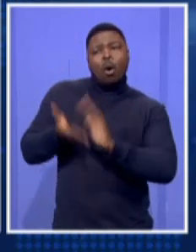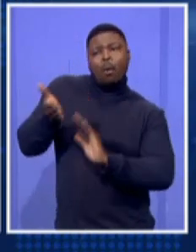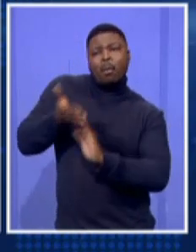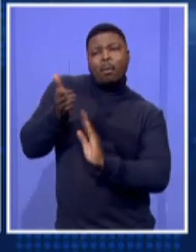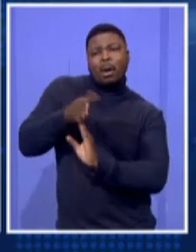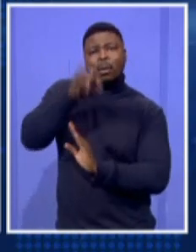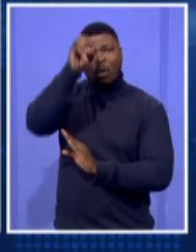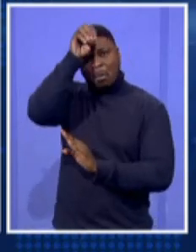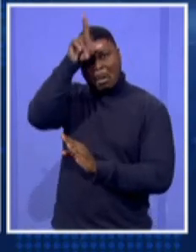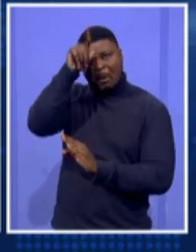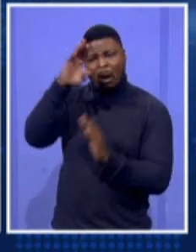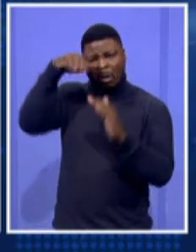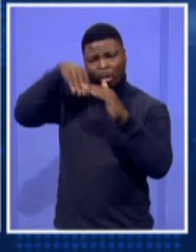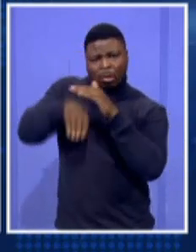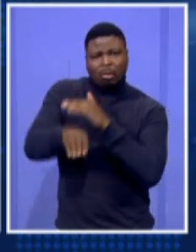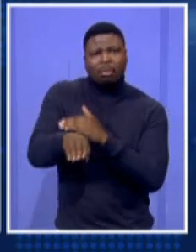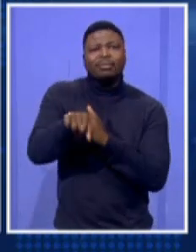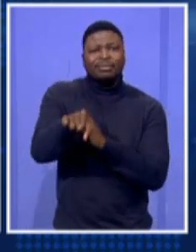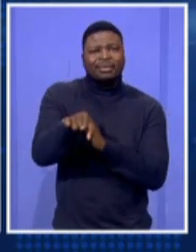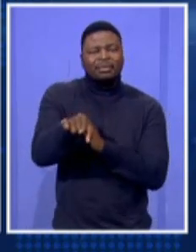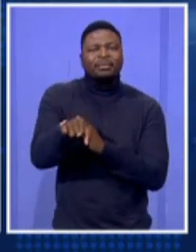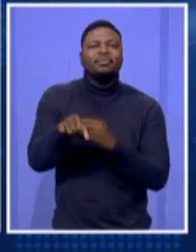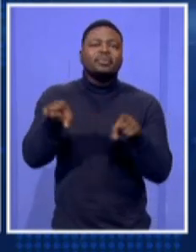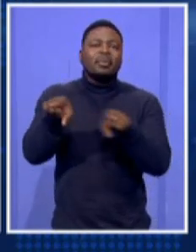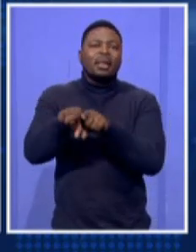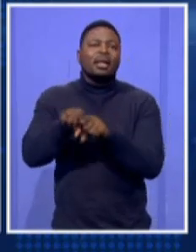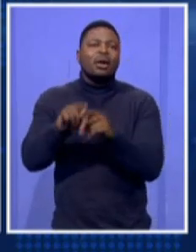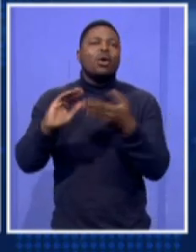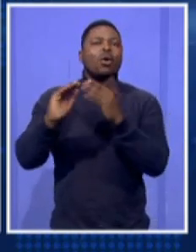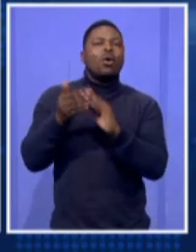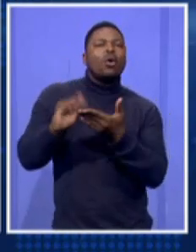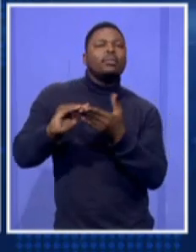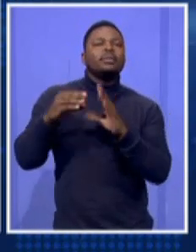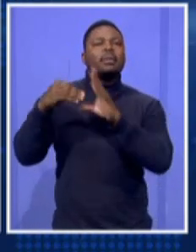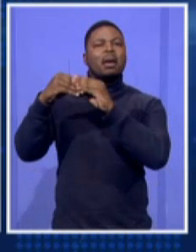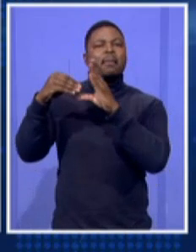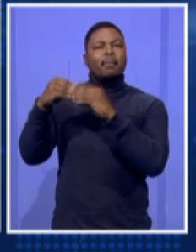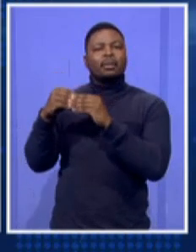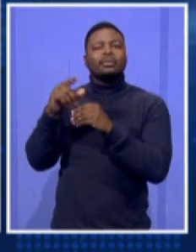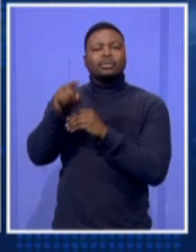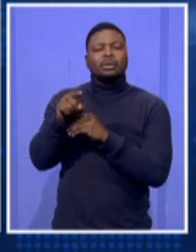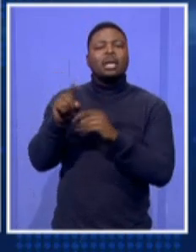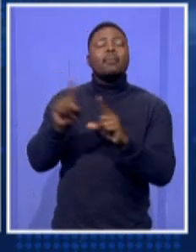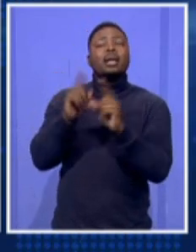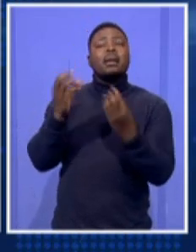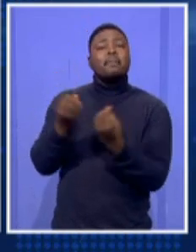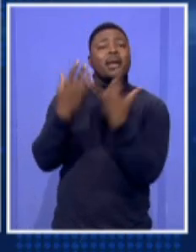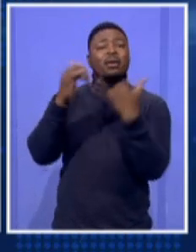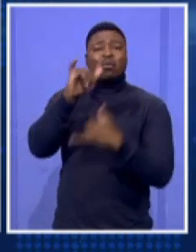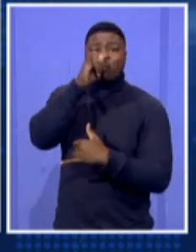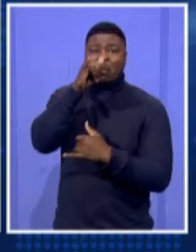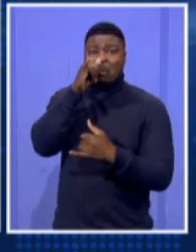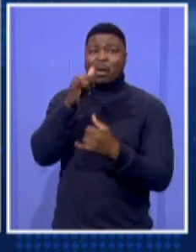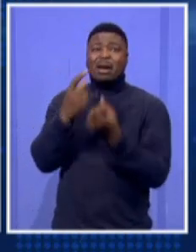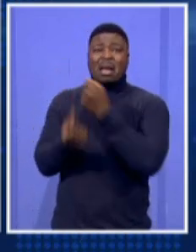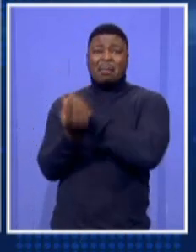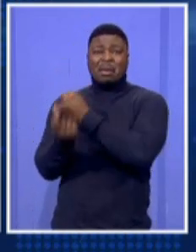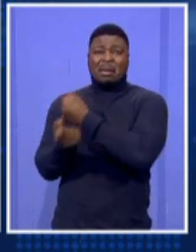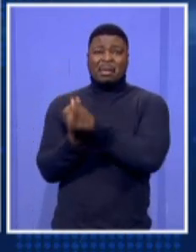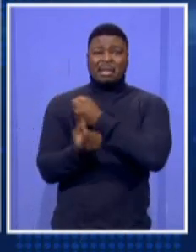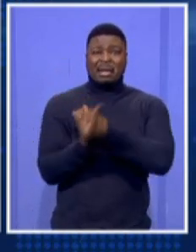the terror that has been rained upon community members by many of these criminal elements.